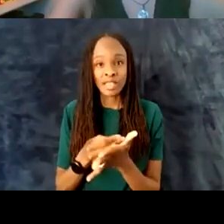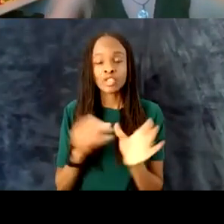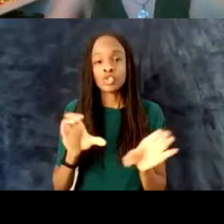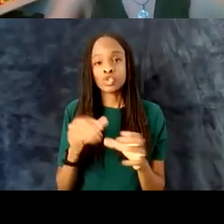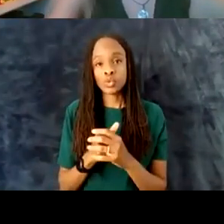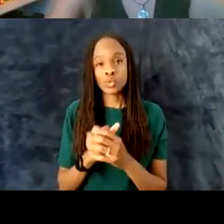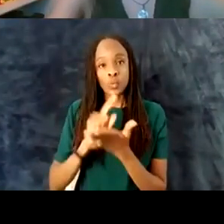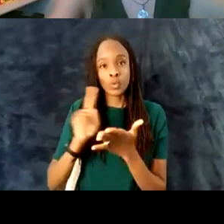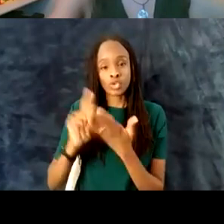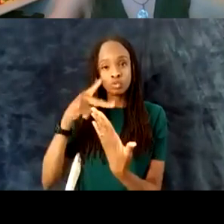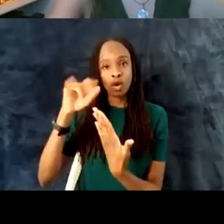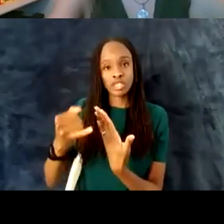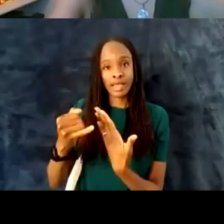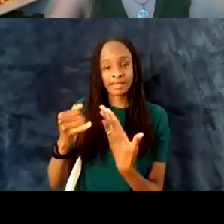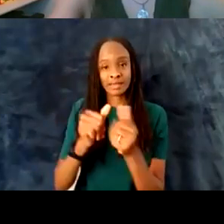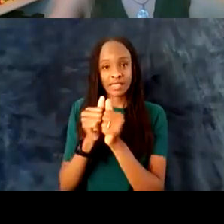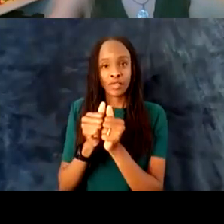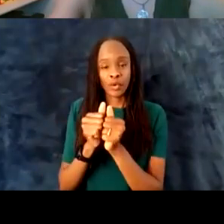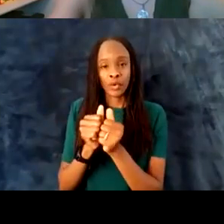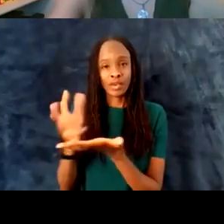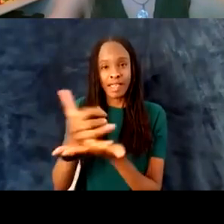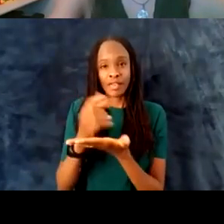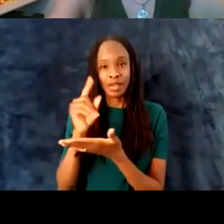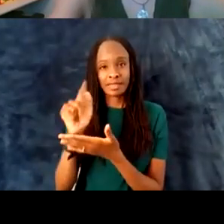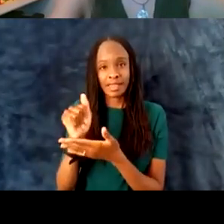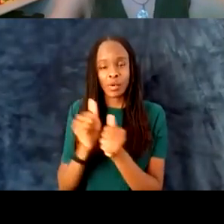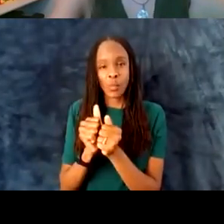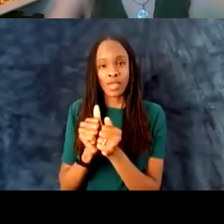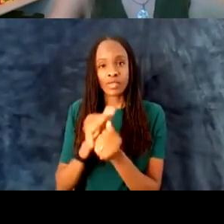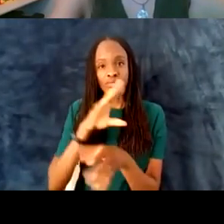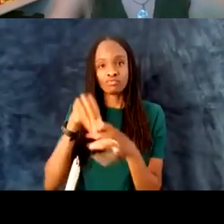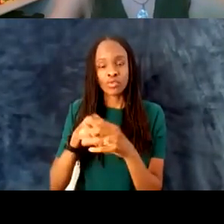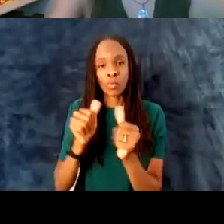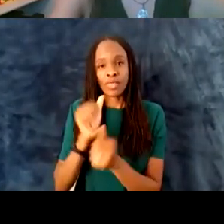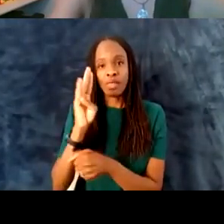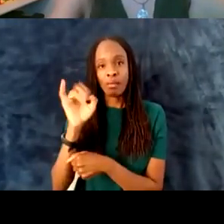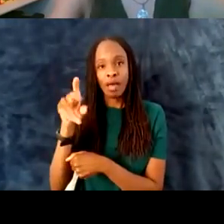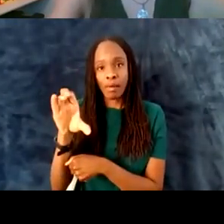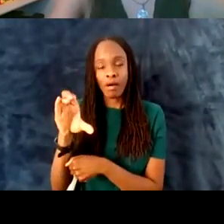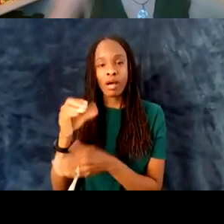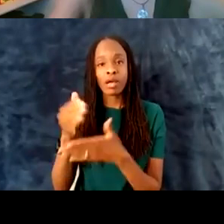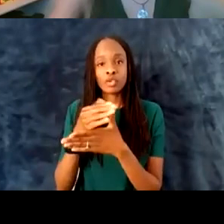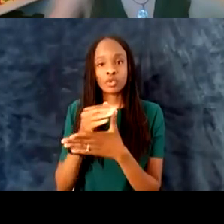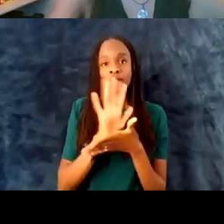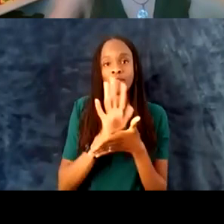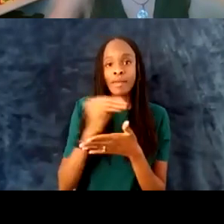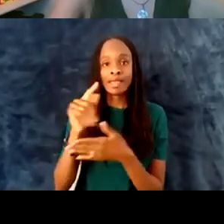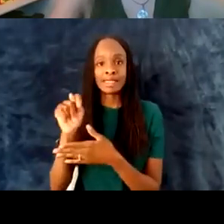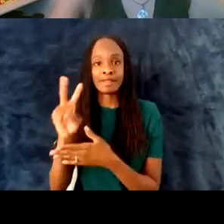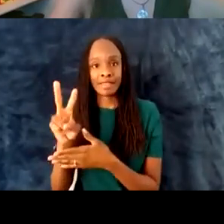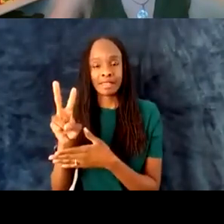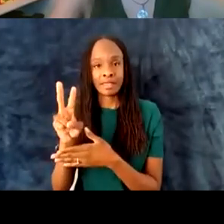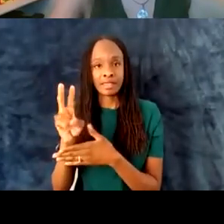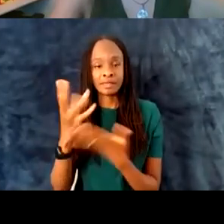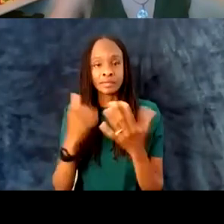to do a research project gathering data on participation of BIPOC in the Canadian film and TV sectors. And